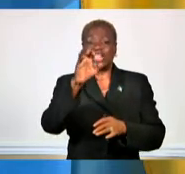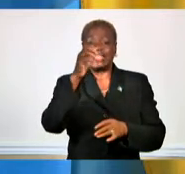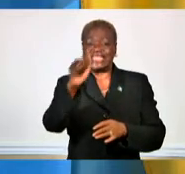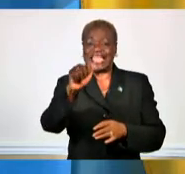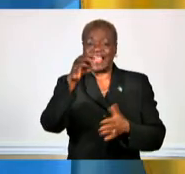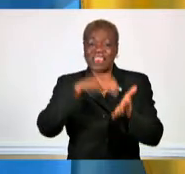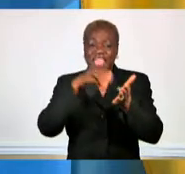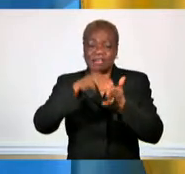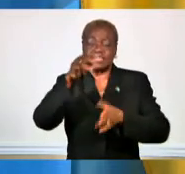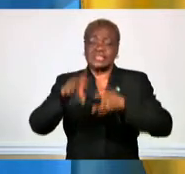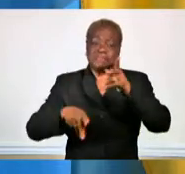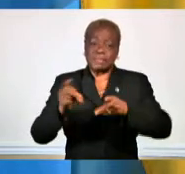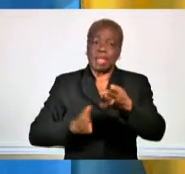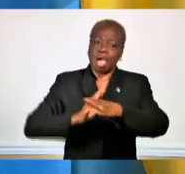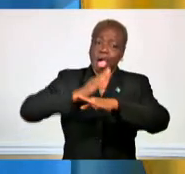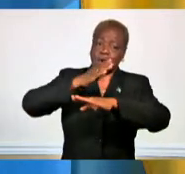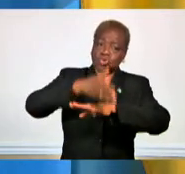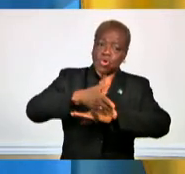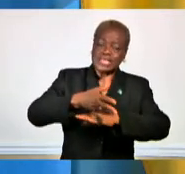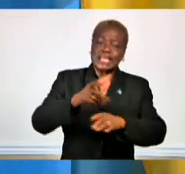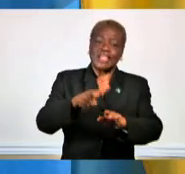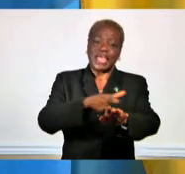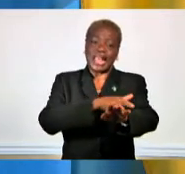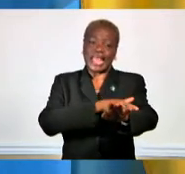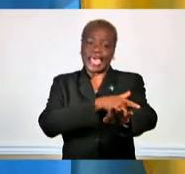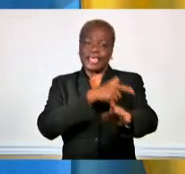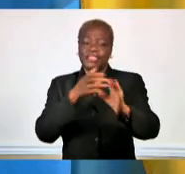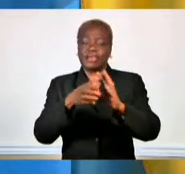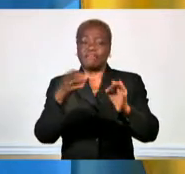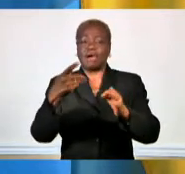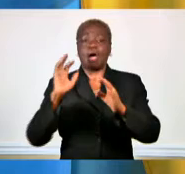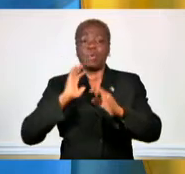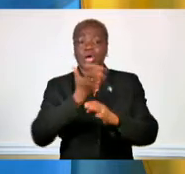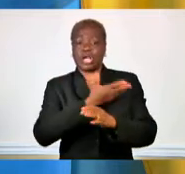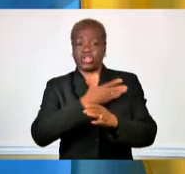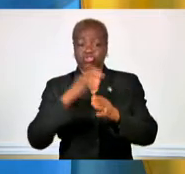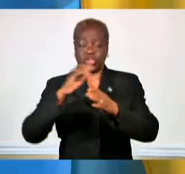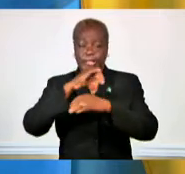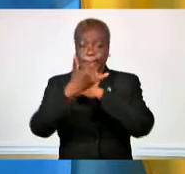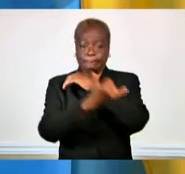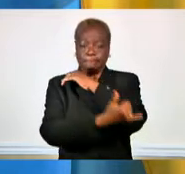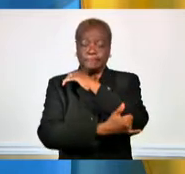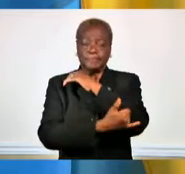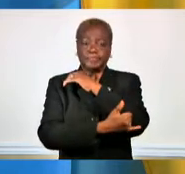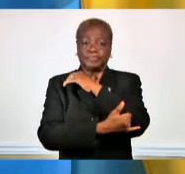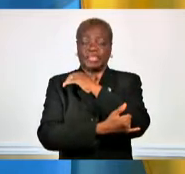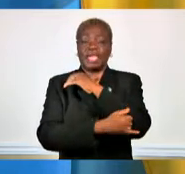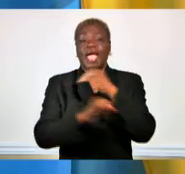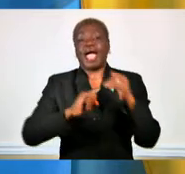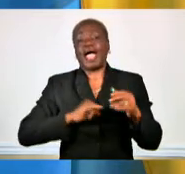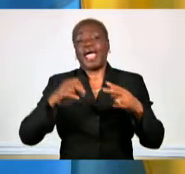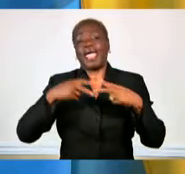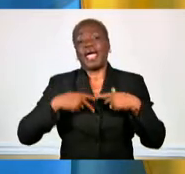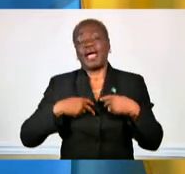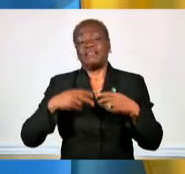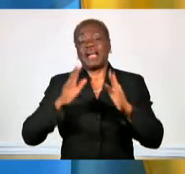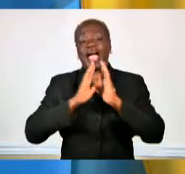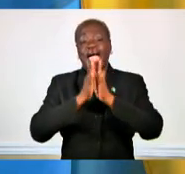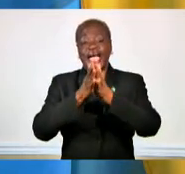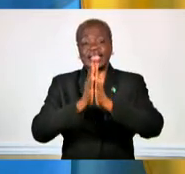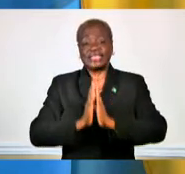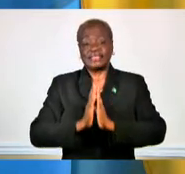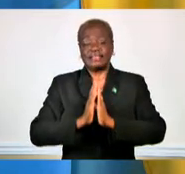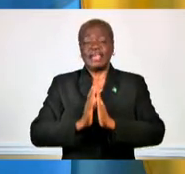110,000 people across the length and breadth of our country. I have asked the task